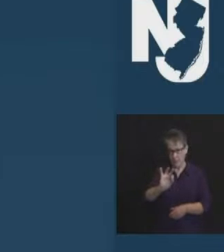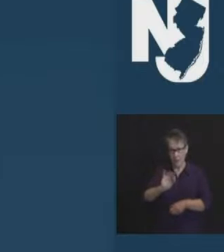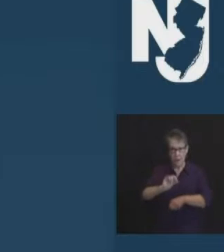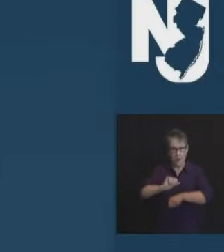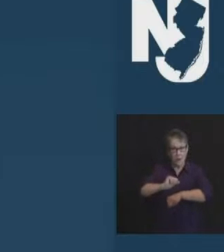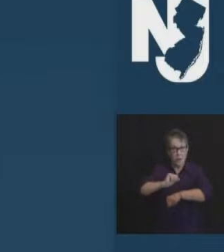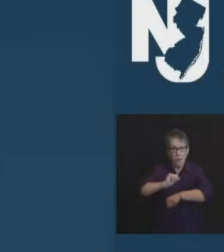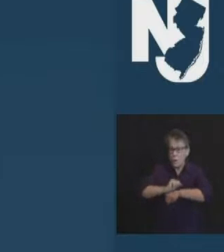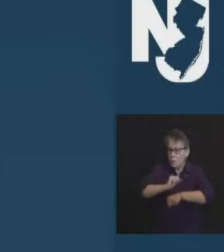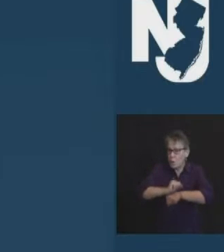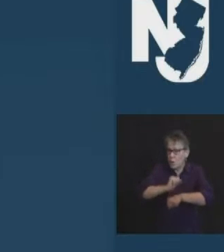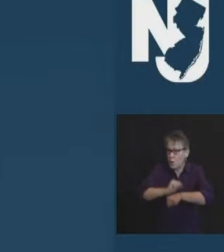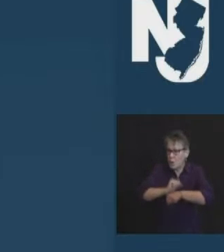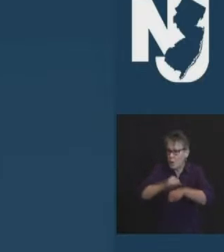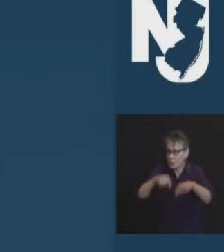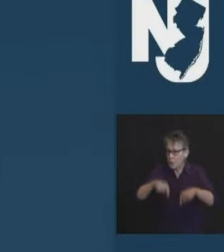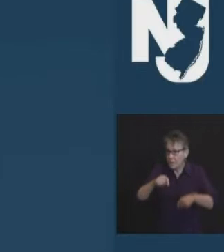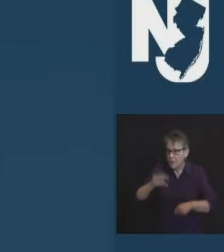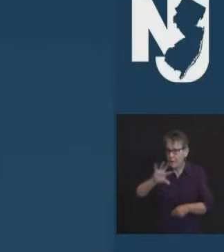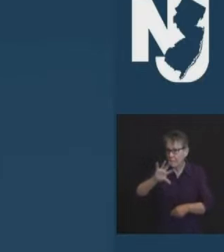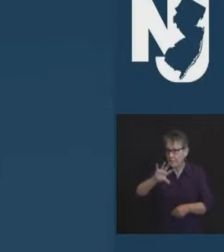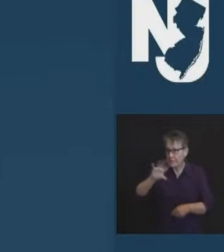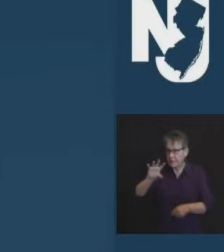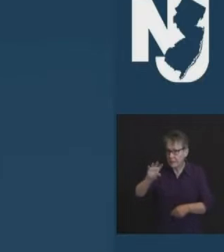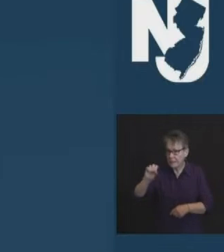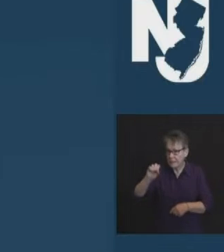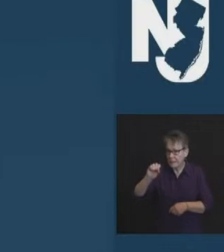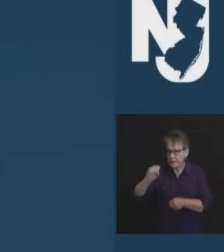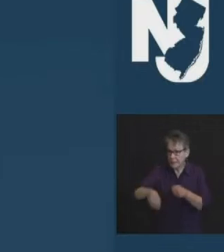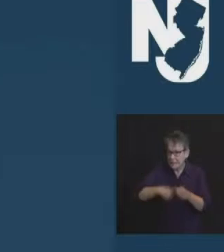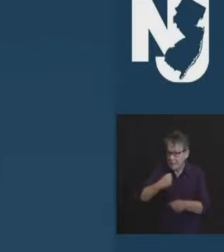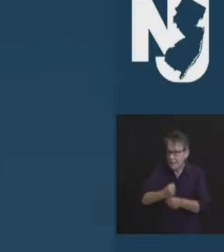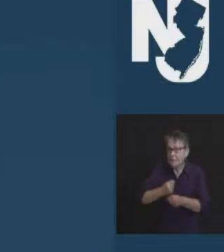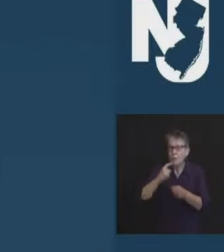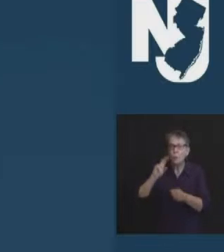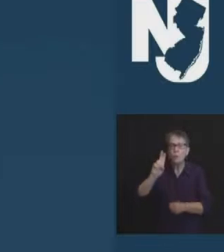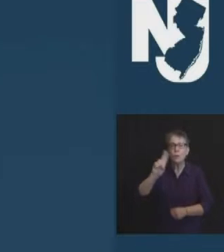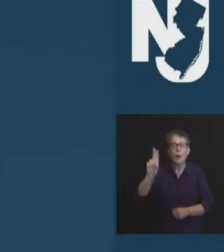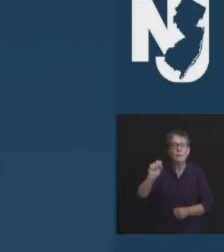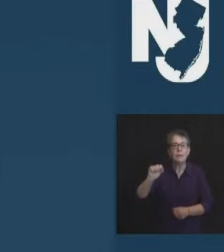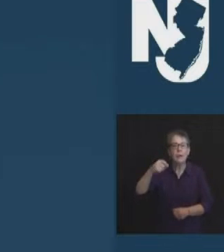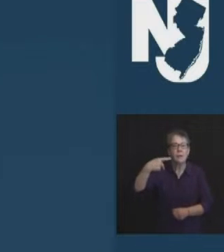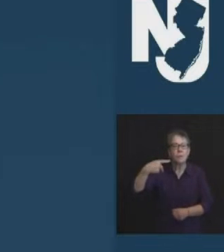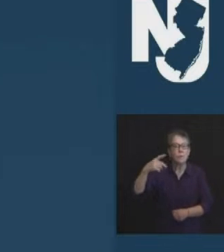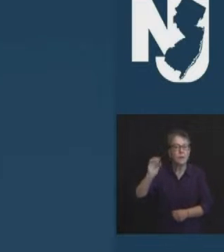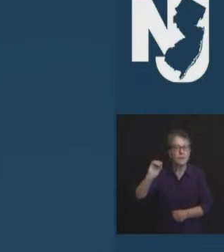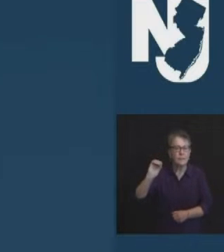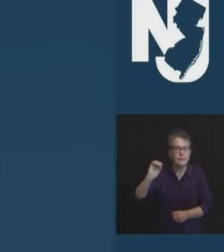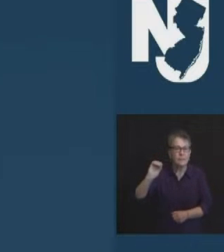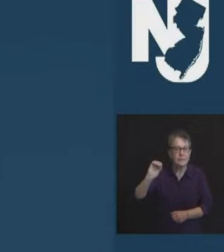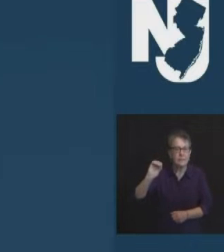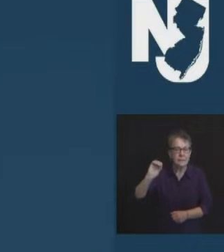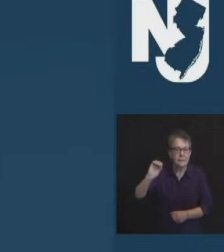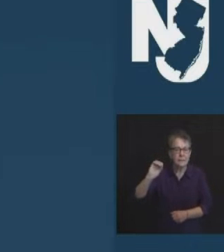States Postal Service at the post office in his hometown of Robbinsville, nearby here in Mercer County. He spent so